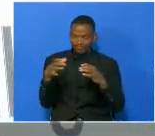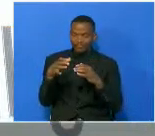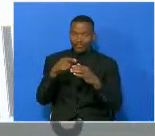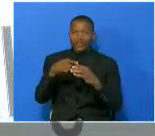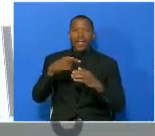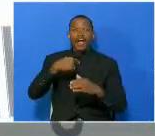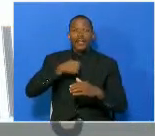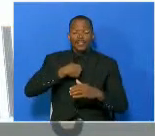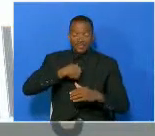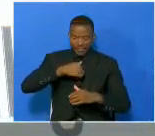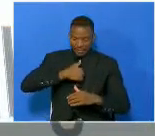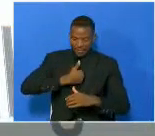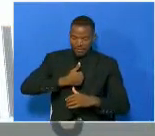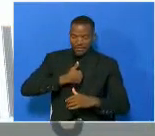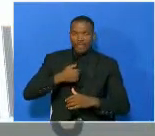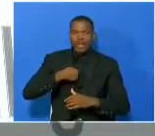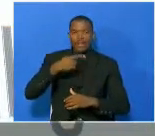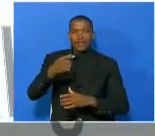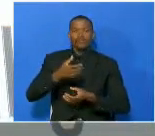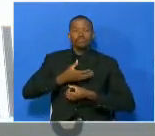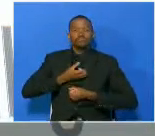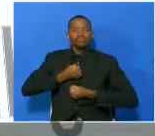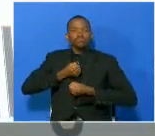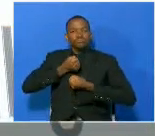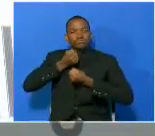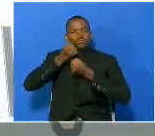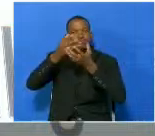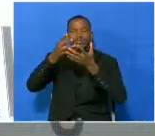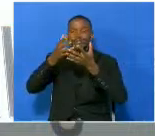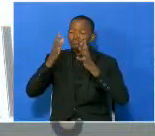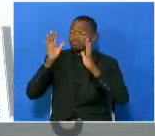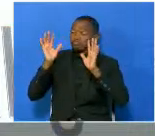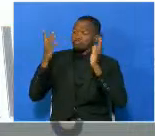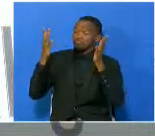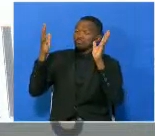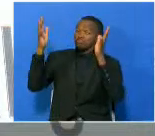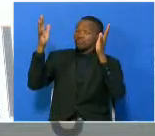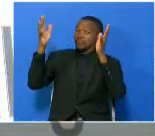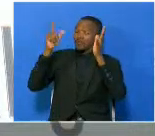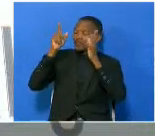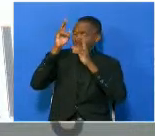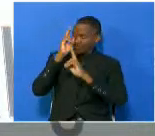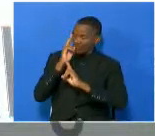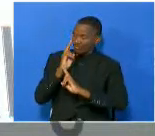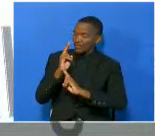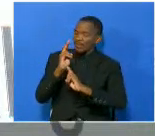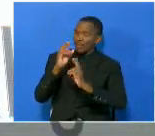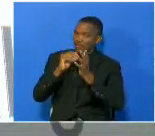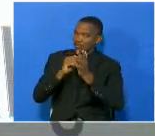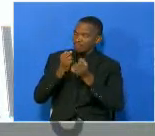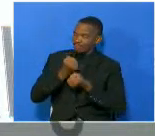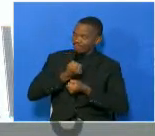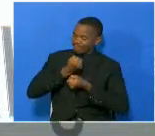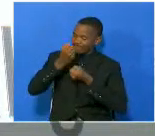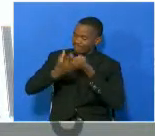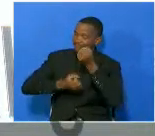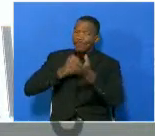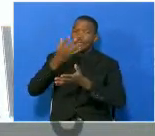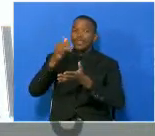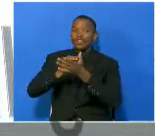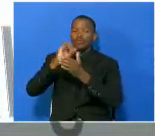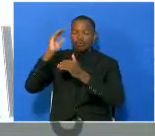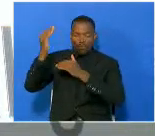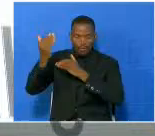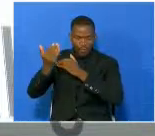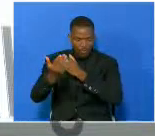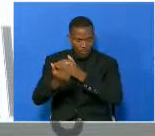my own behalf, let me express our greatest delight, honor, and privilege in